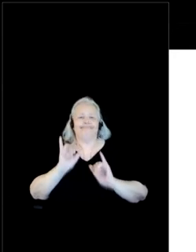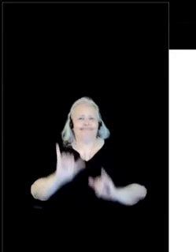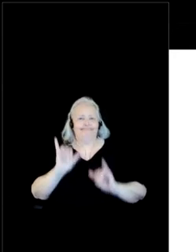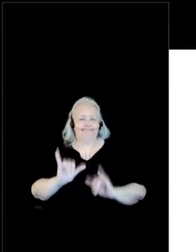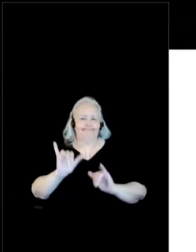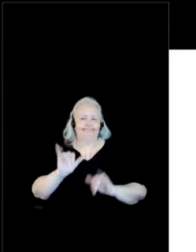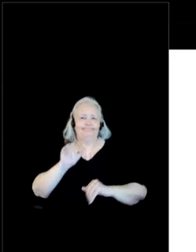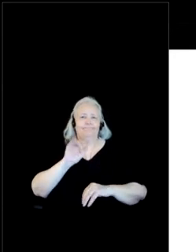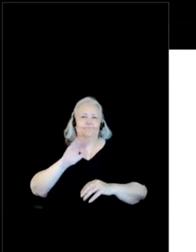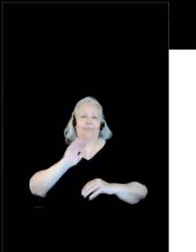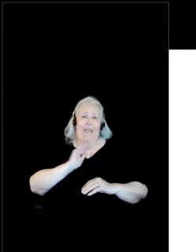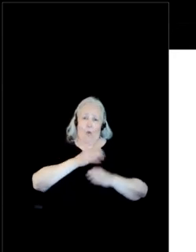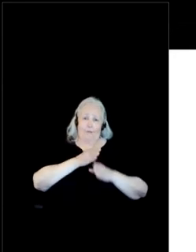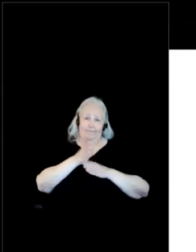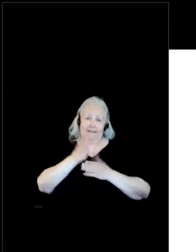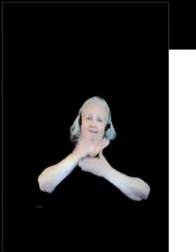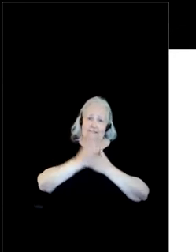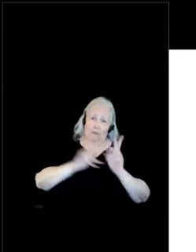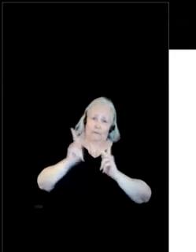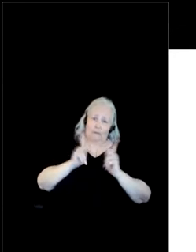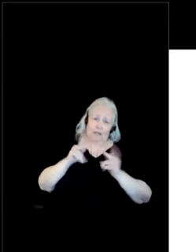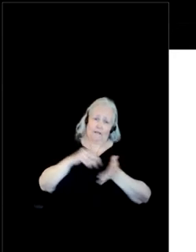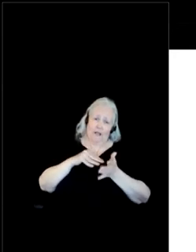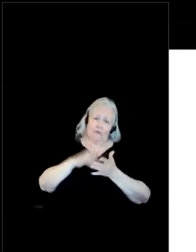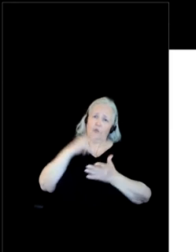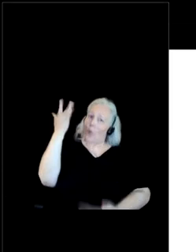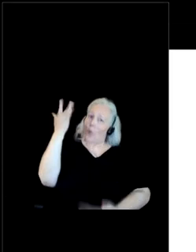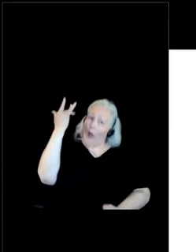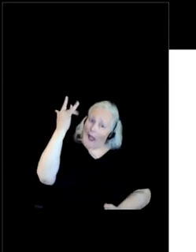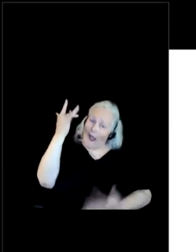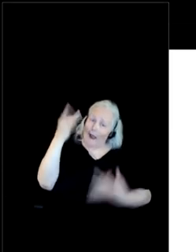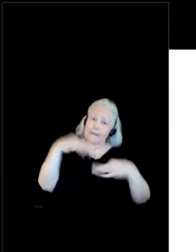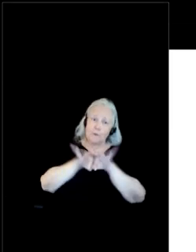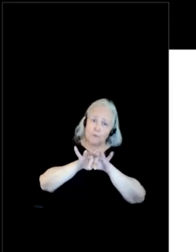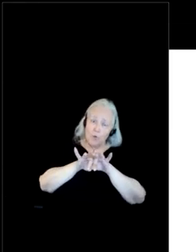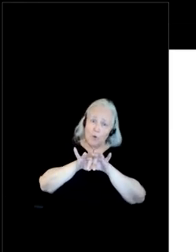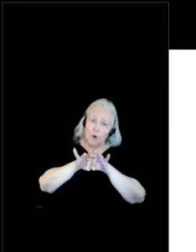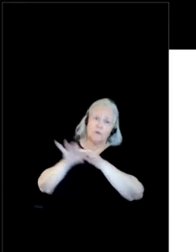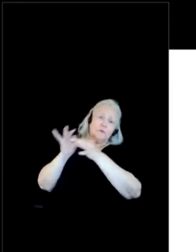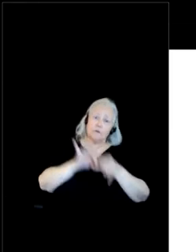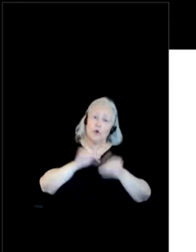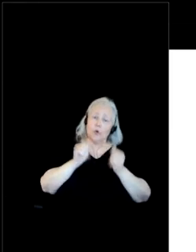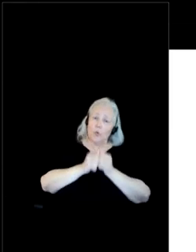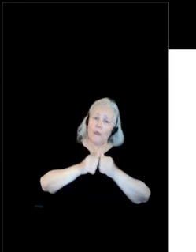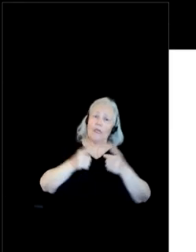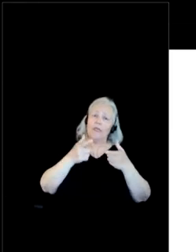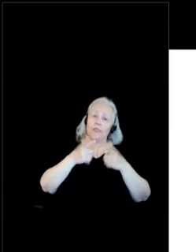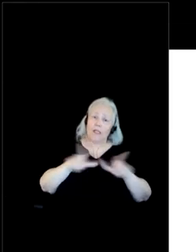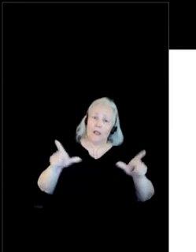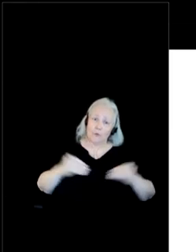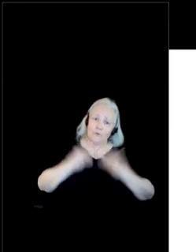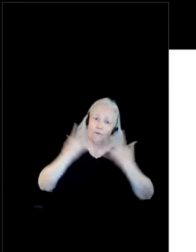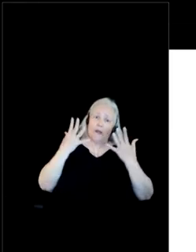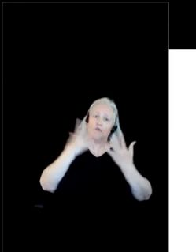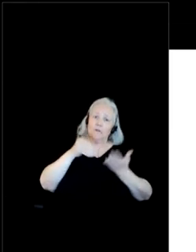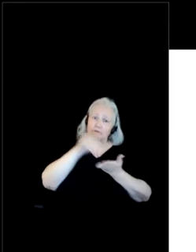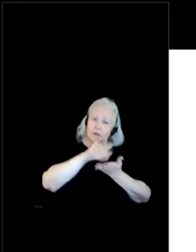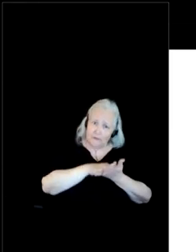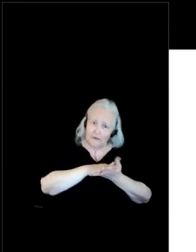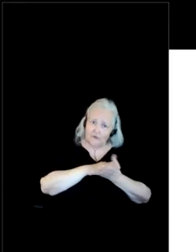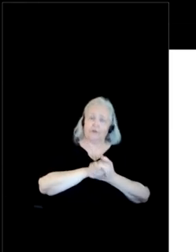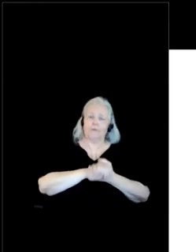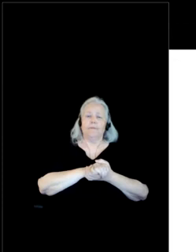our field about why this is important, in particular for work in language revitalization and documentation. And